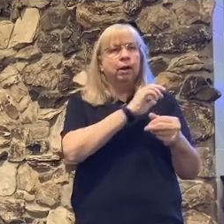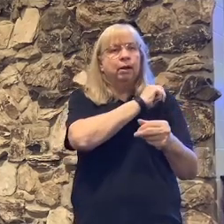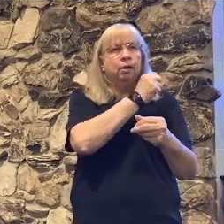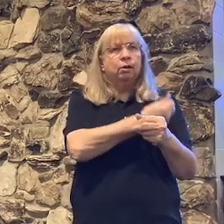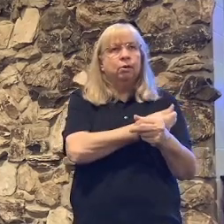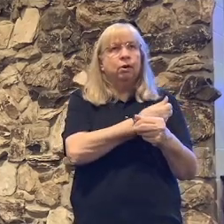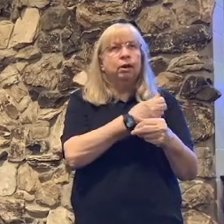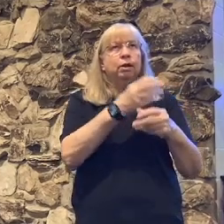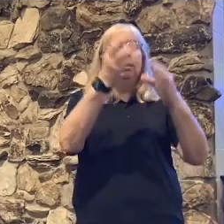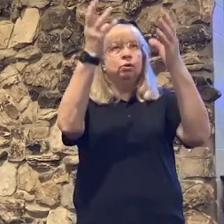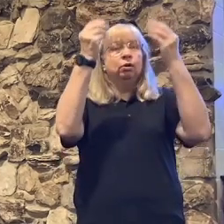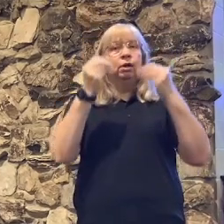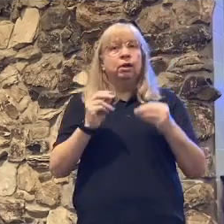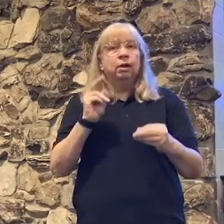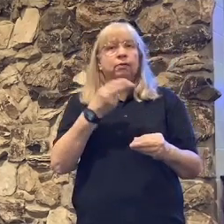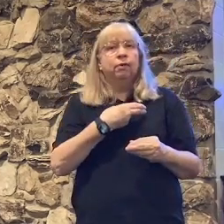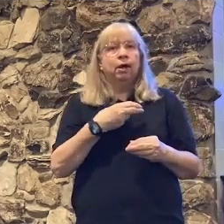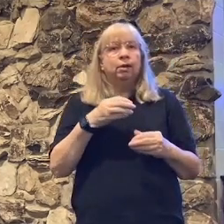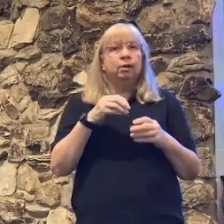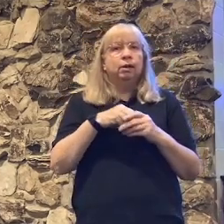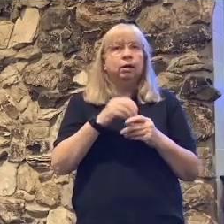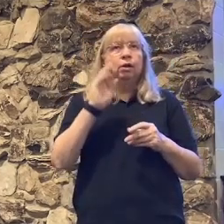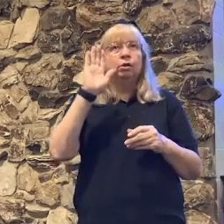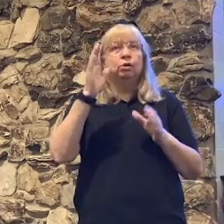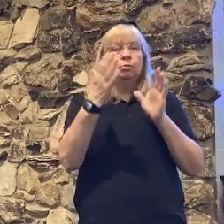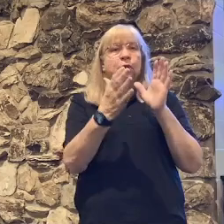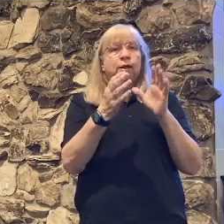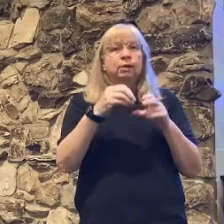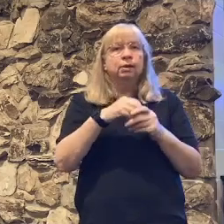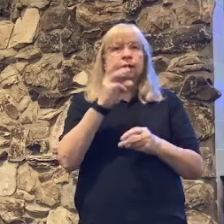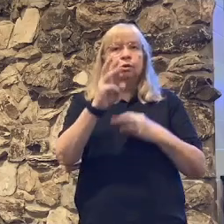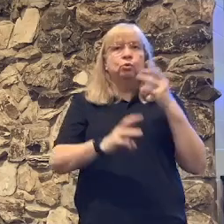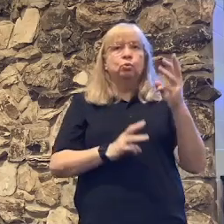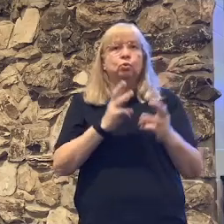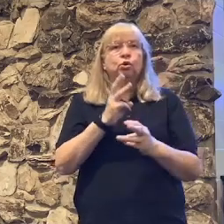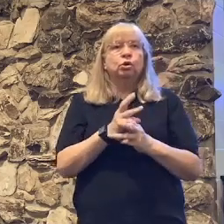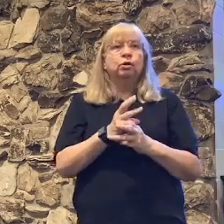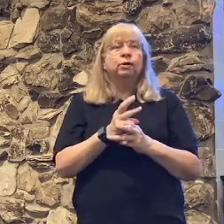us in your presence in this world.